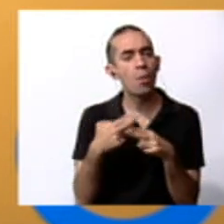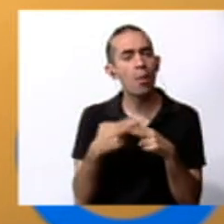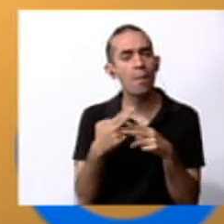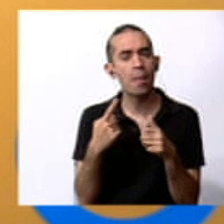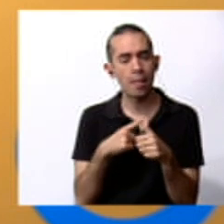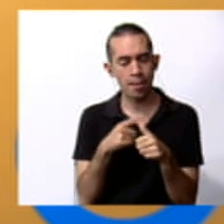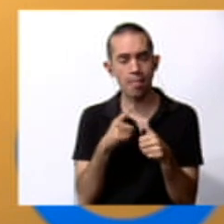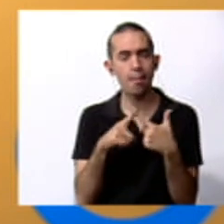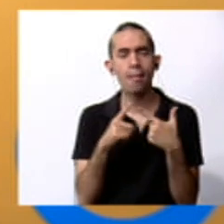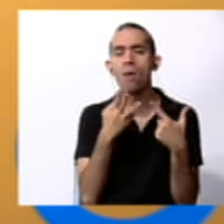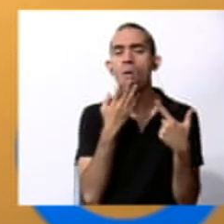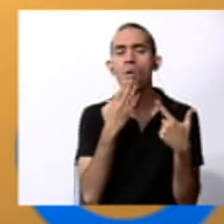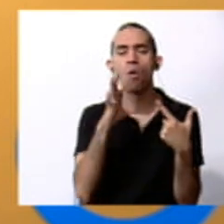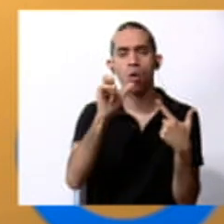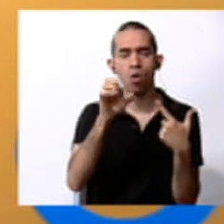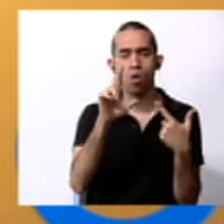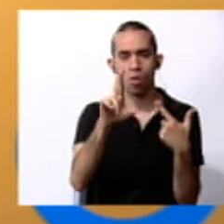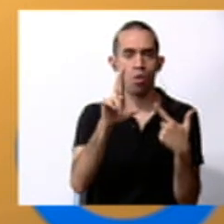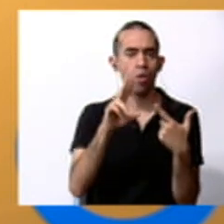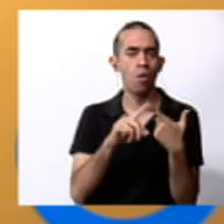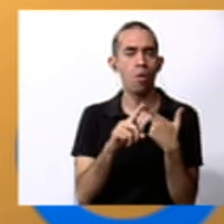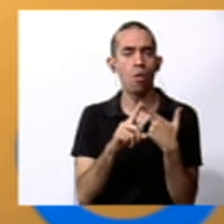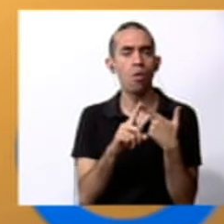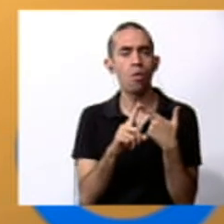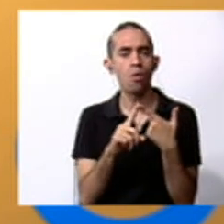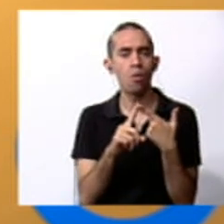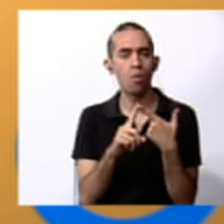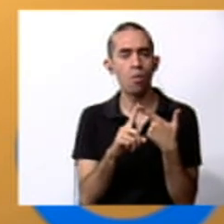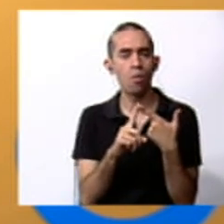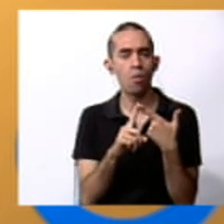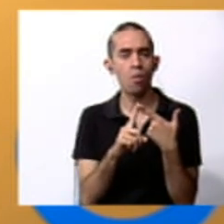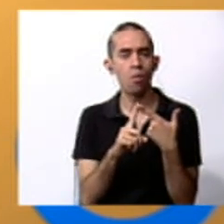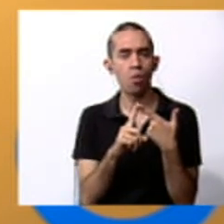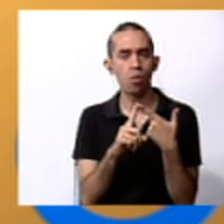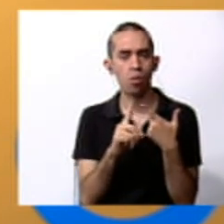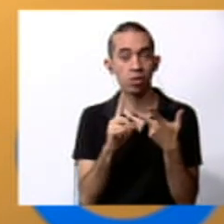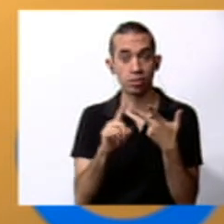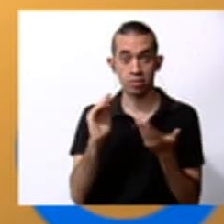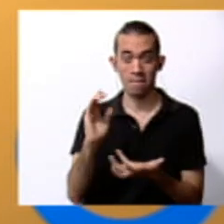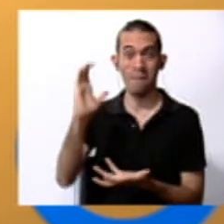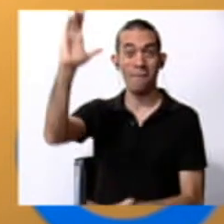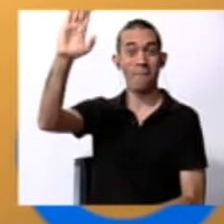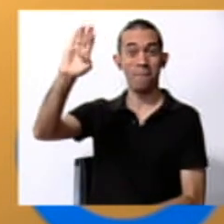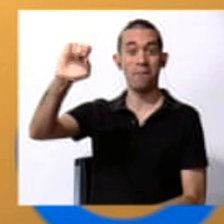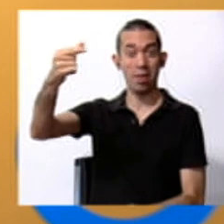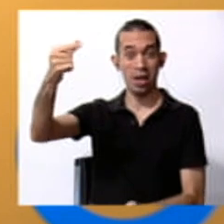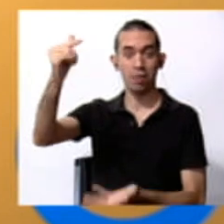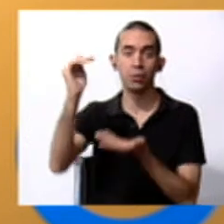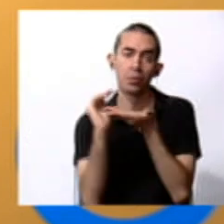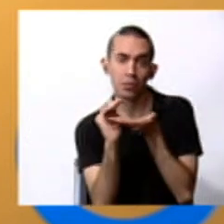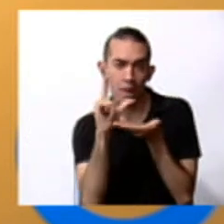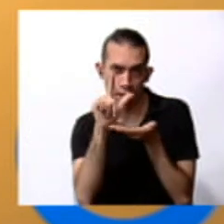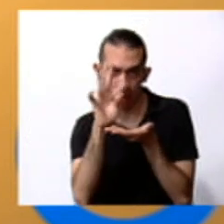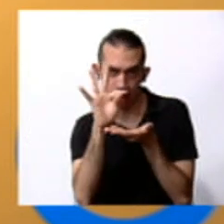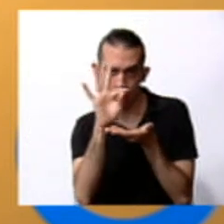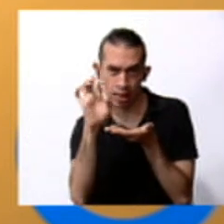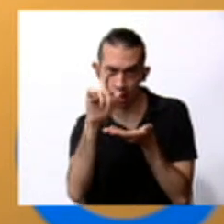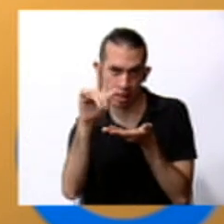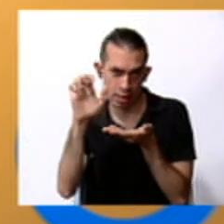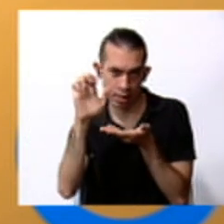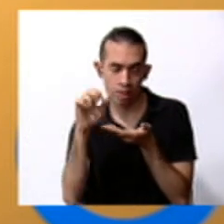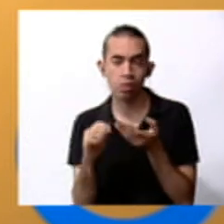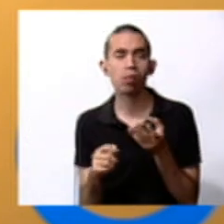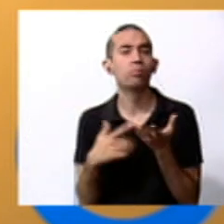What color is your favorite animal? Is it big or little?